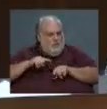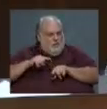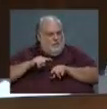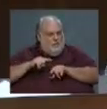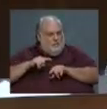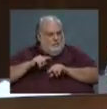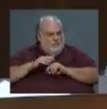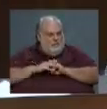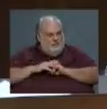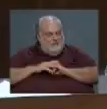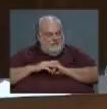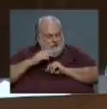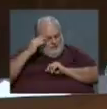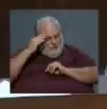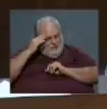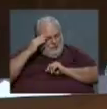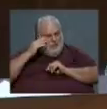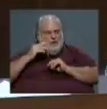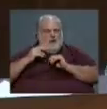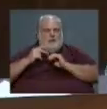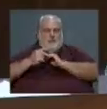I do know parliamentary procedure.